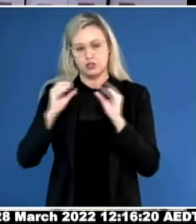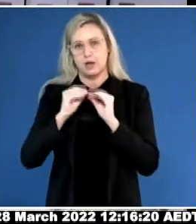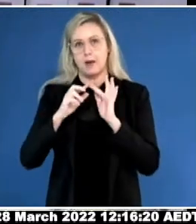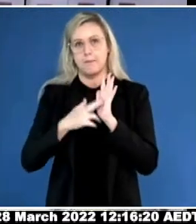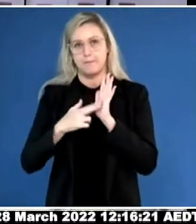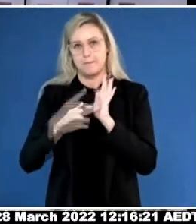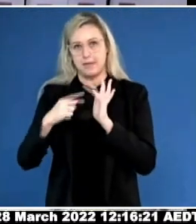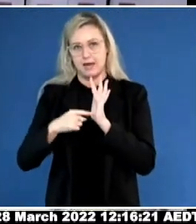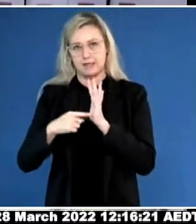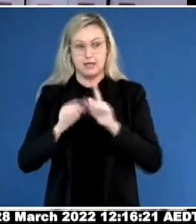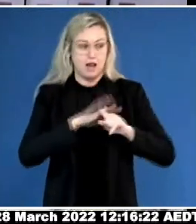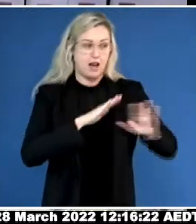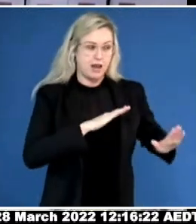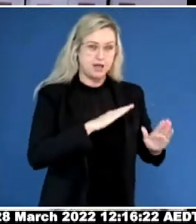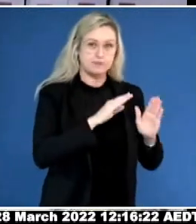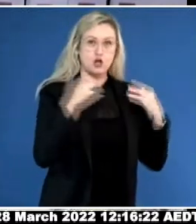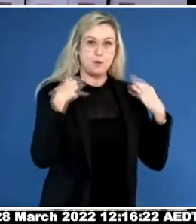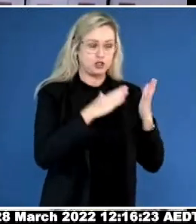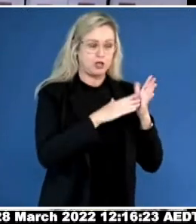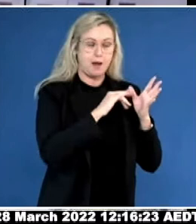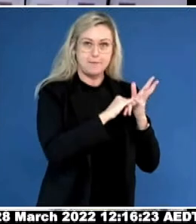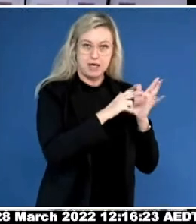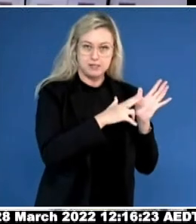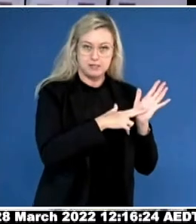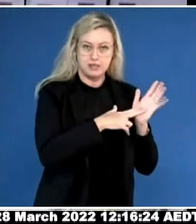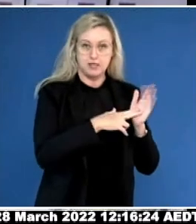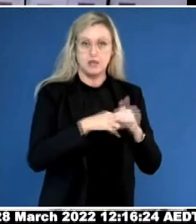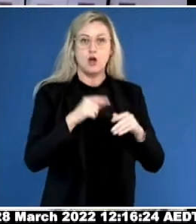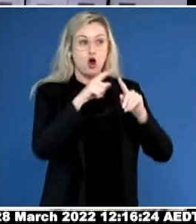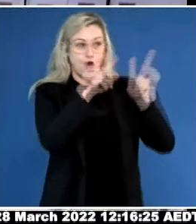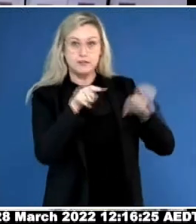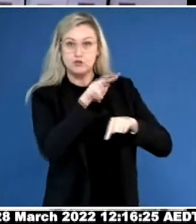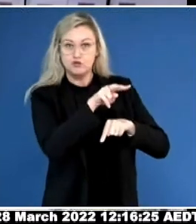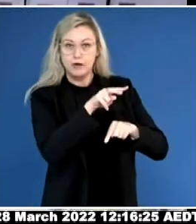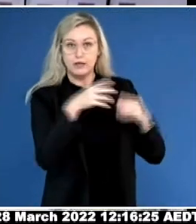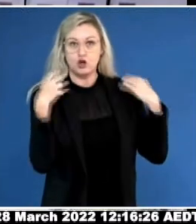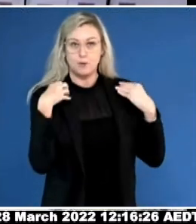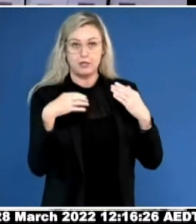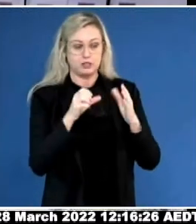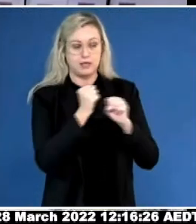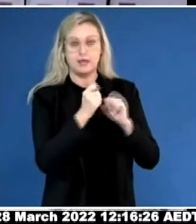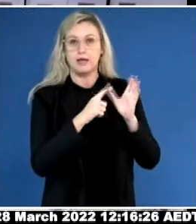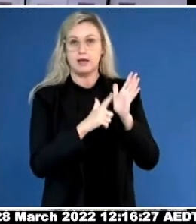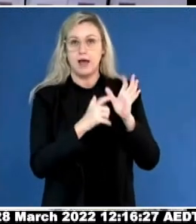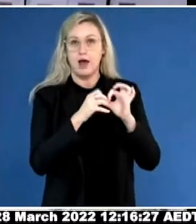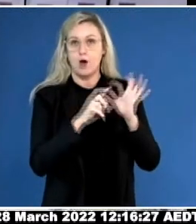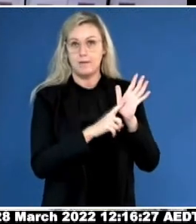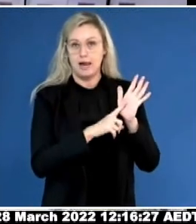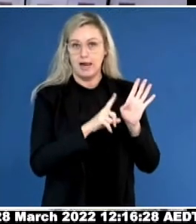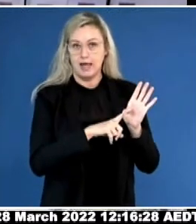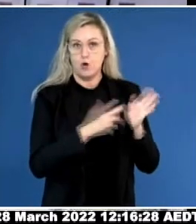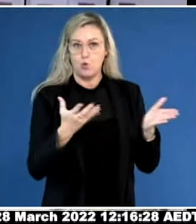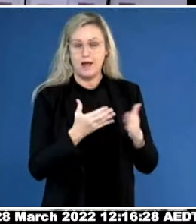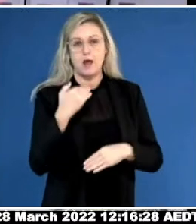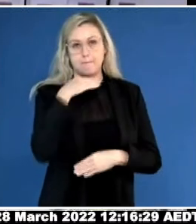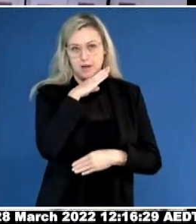is Commissioner Mason. Commissioner Galbally, whom you can see on the screen, is joining the hearing from Melbourne. If